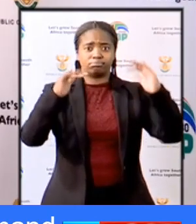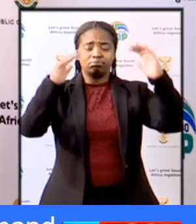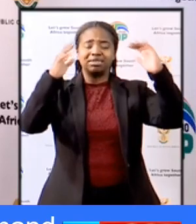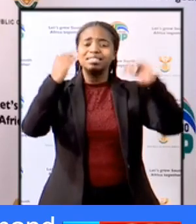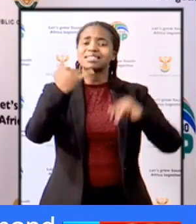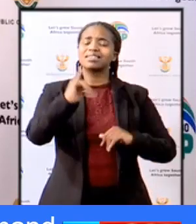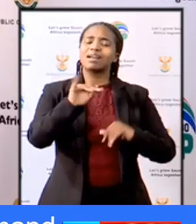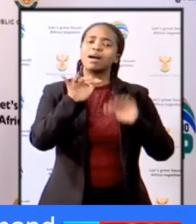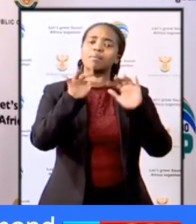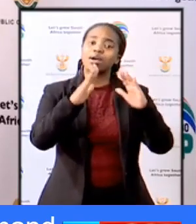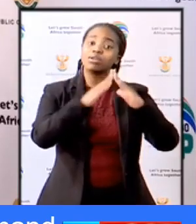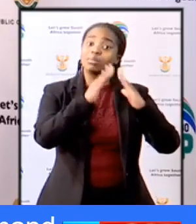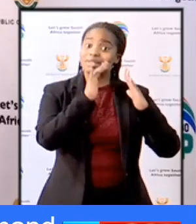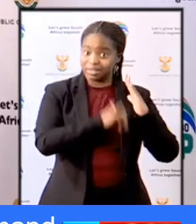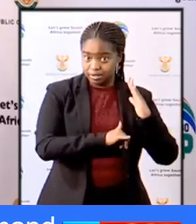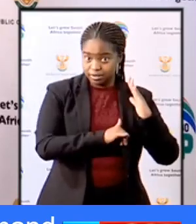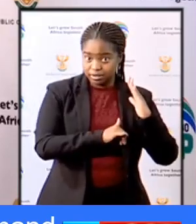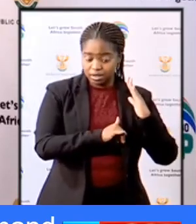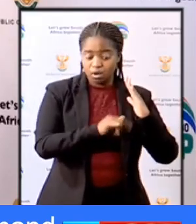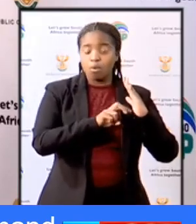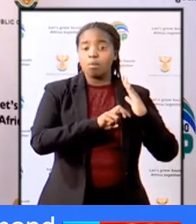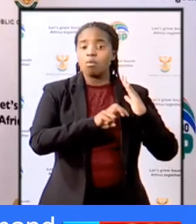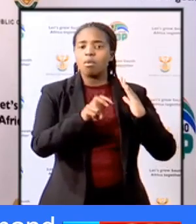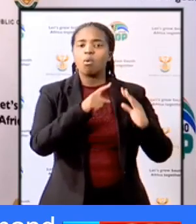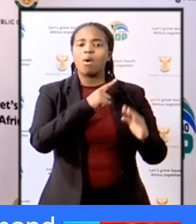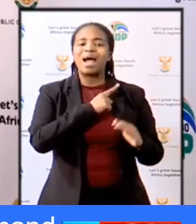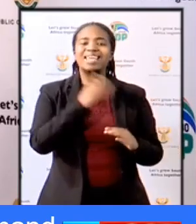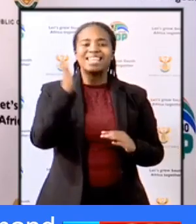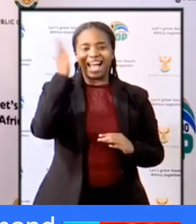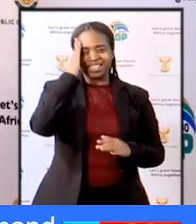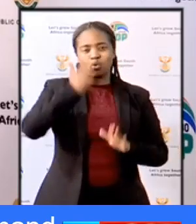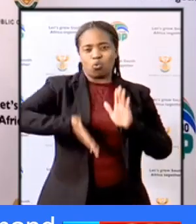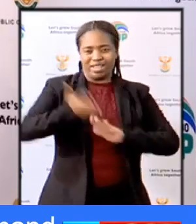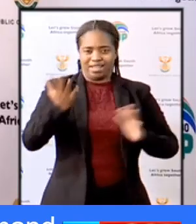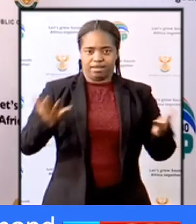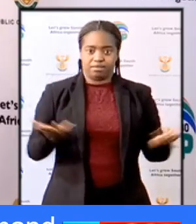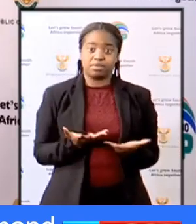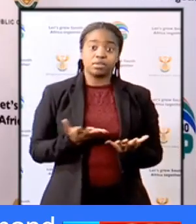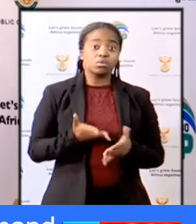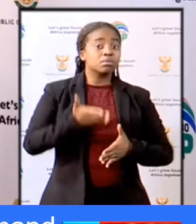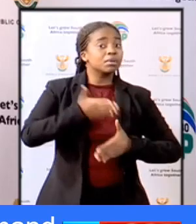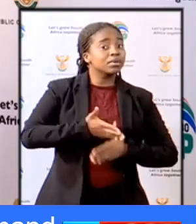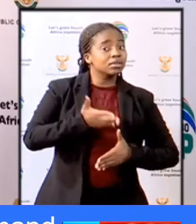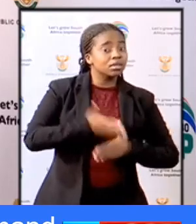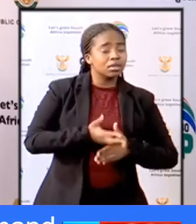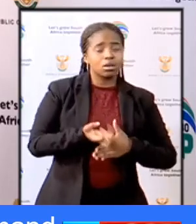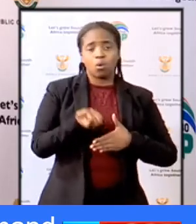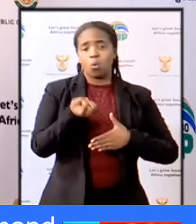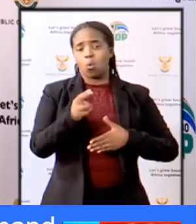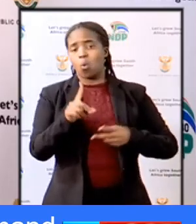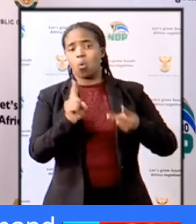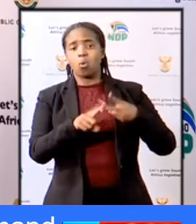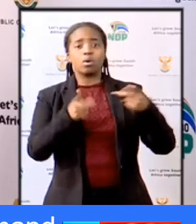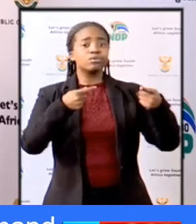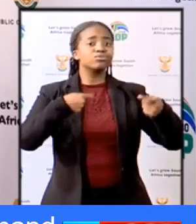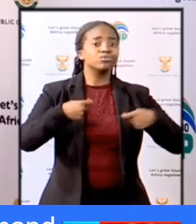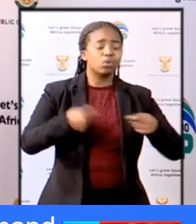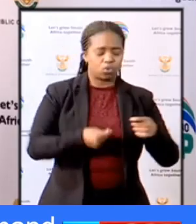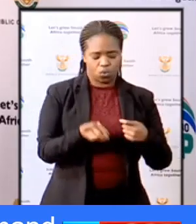Kufanele bahlale ekhaya, umuntu aphume ngoba azi ukuthi uyaphi, uye emsebenzini, uye eyitolo,